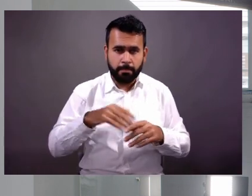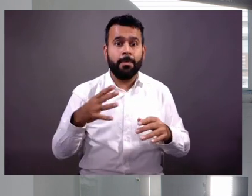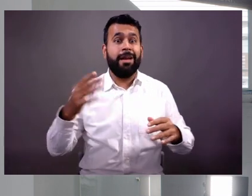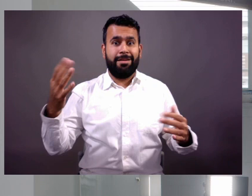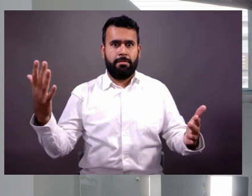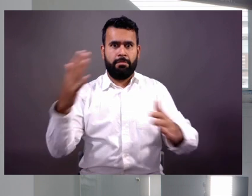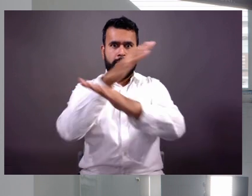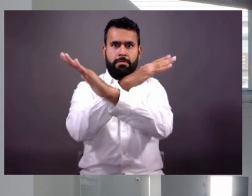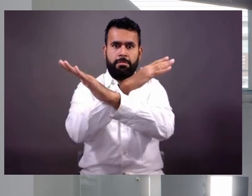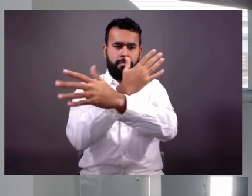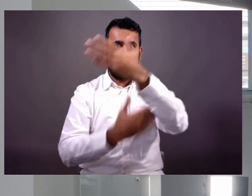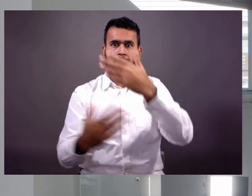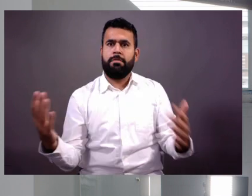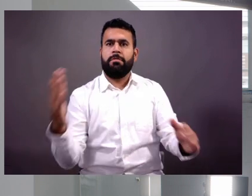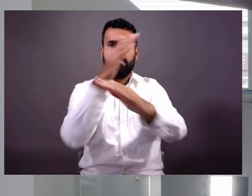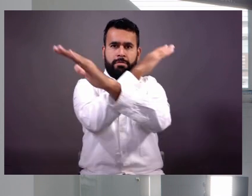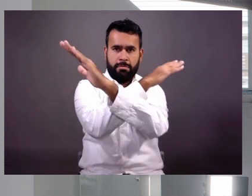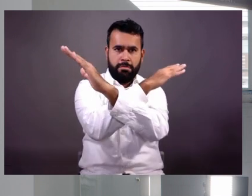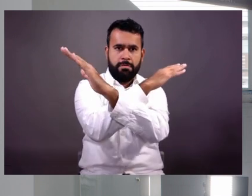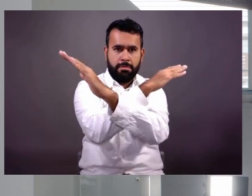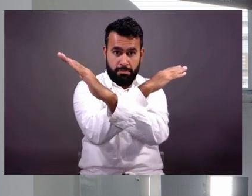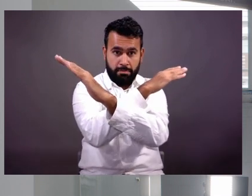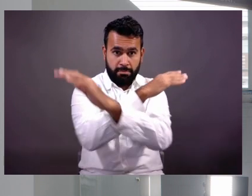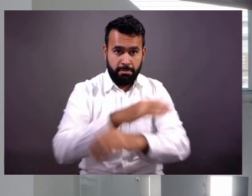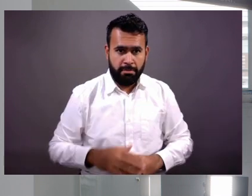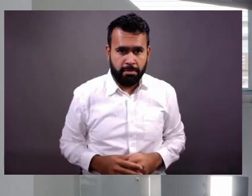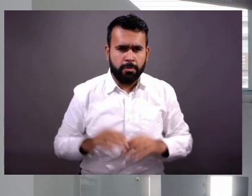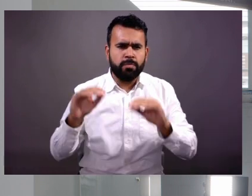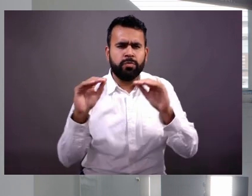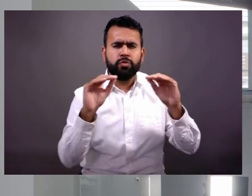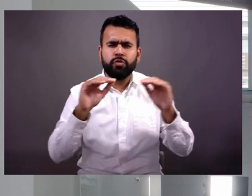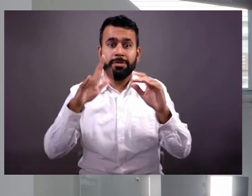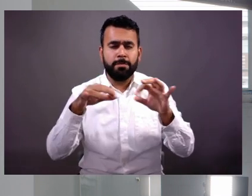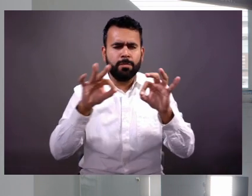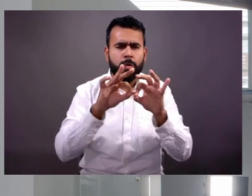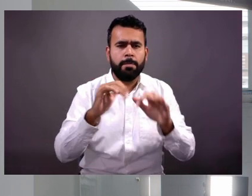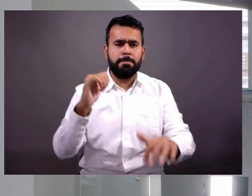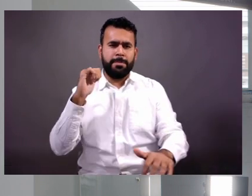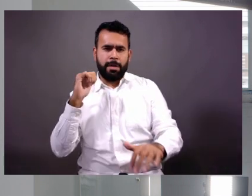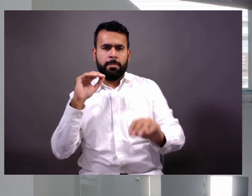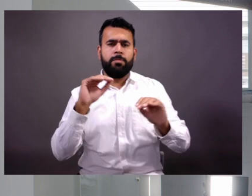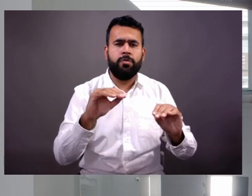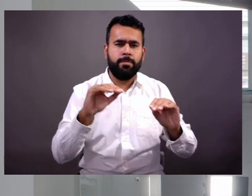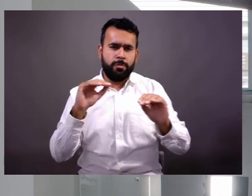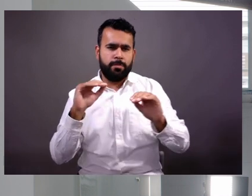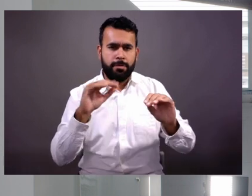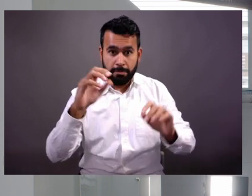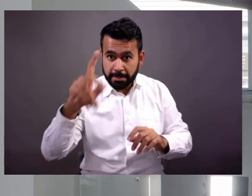push. And from here, we're going to cross our arms. So that's going to be the first move in this groove. Now the groove of